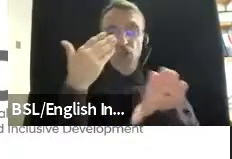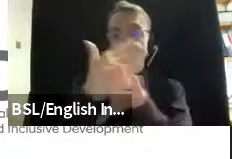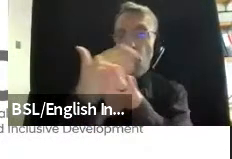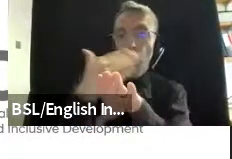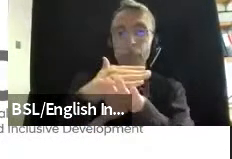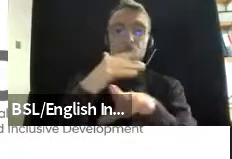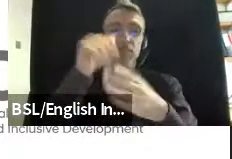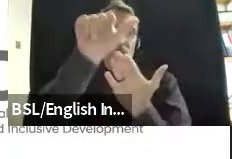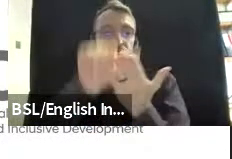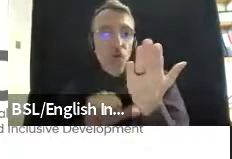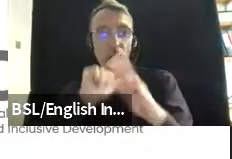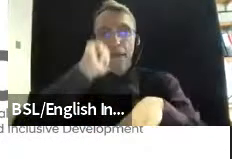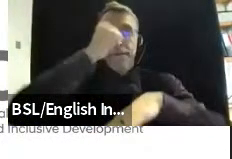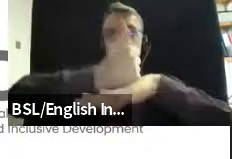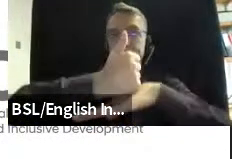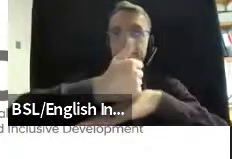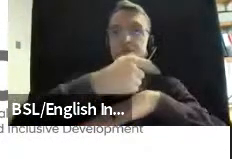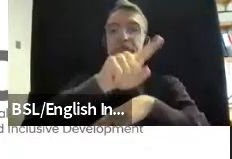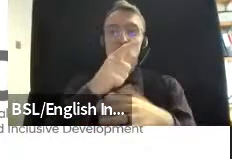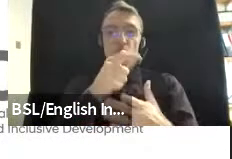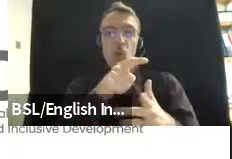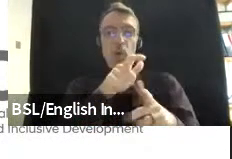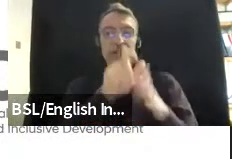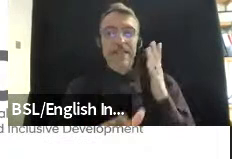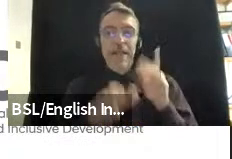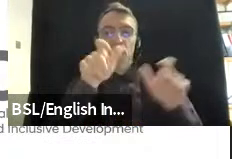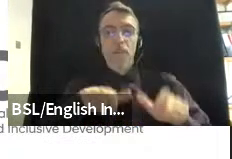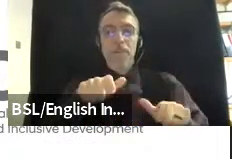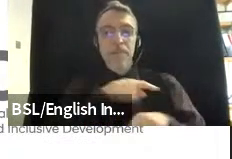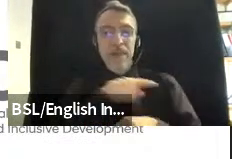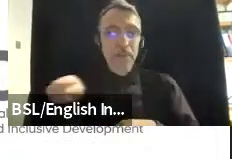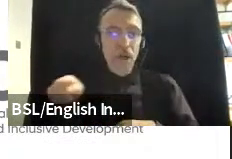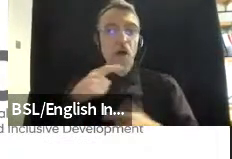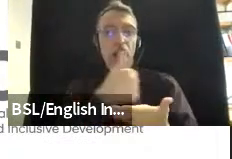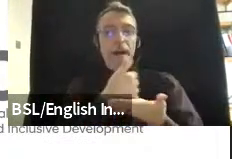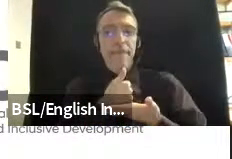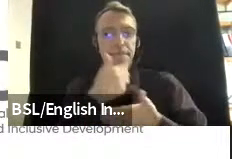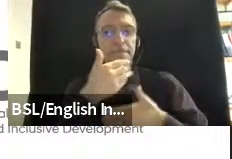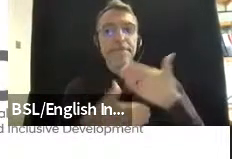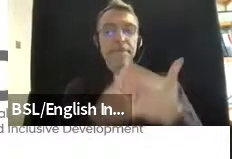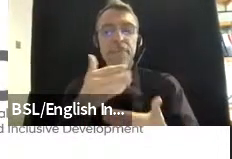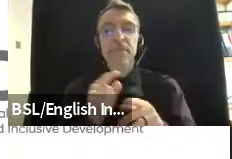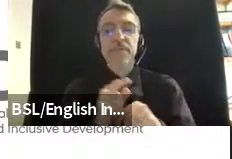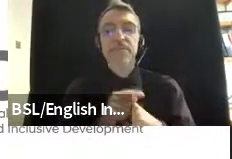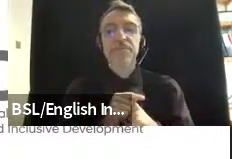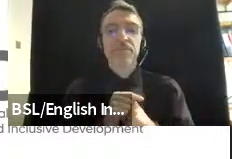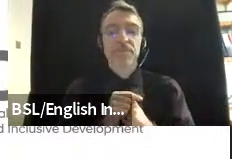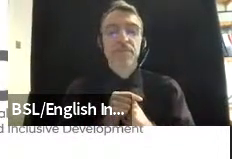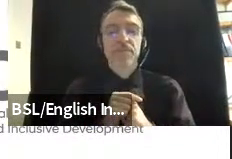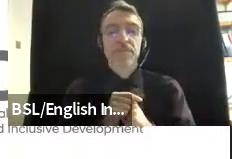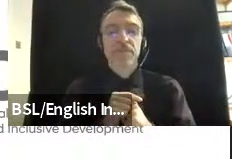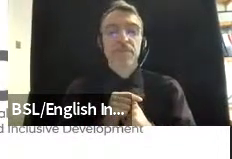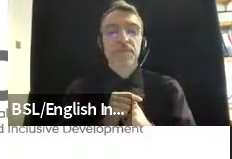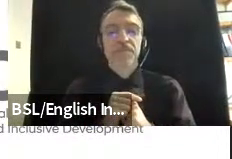which benefit people with disabilities, as well as having some programs for Dalits.